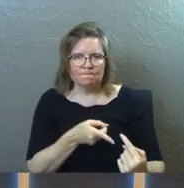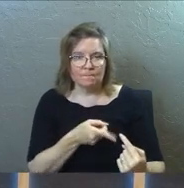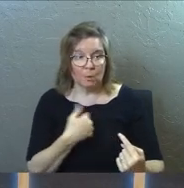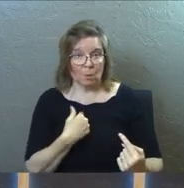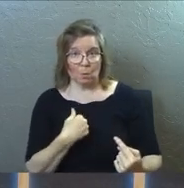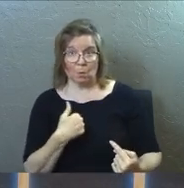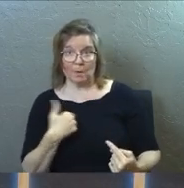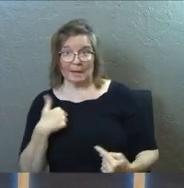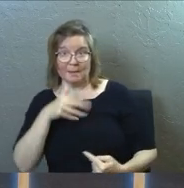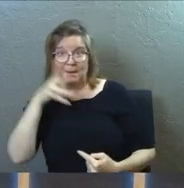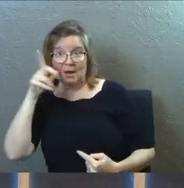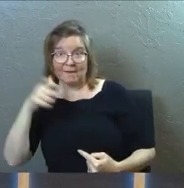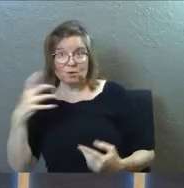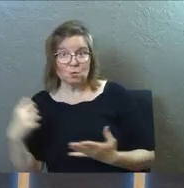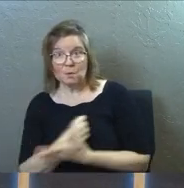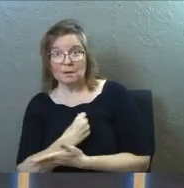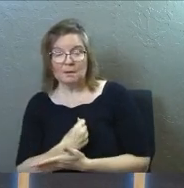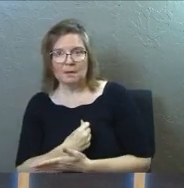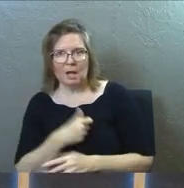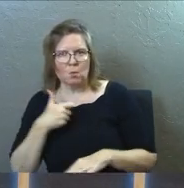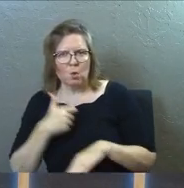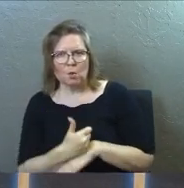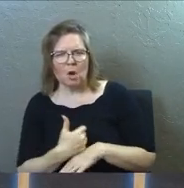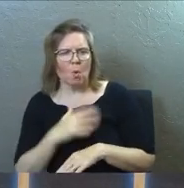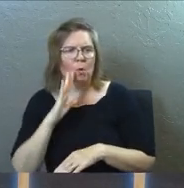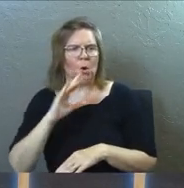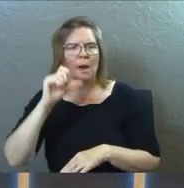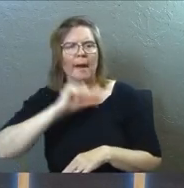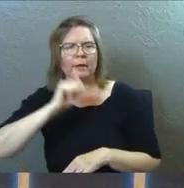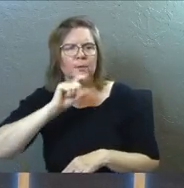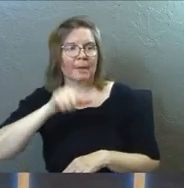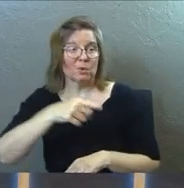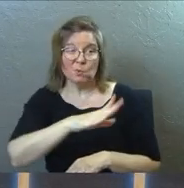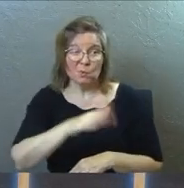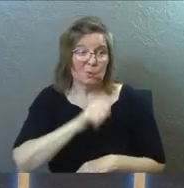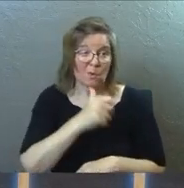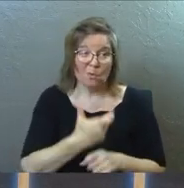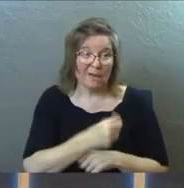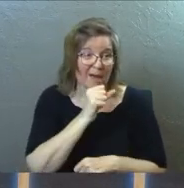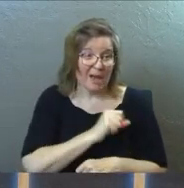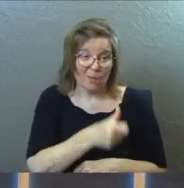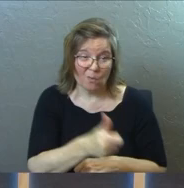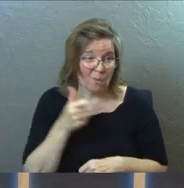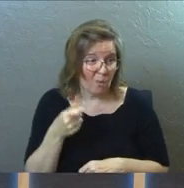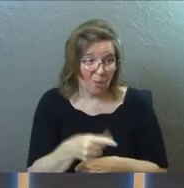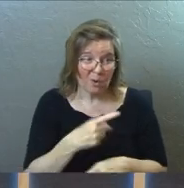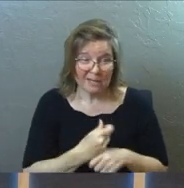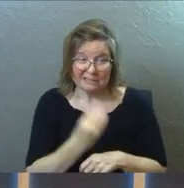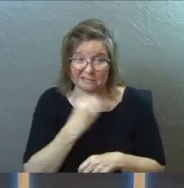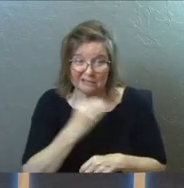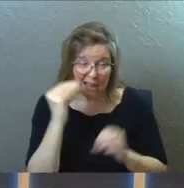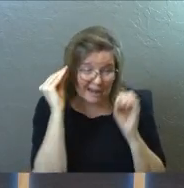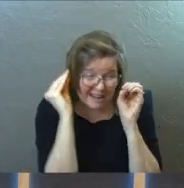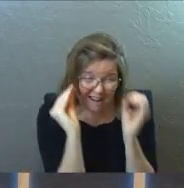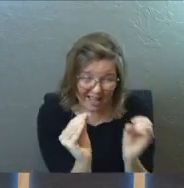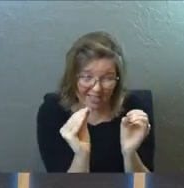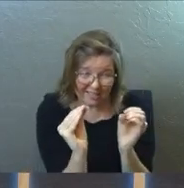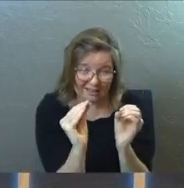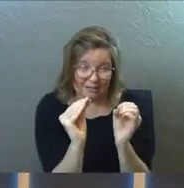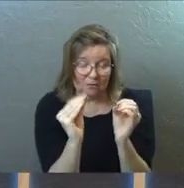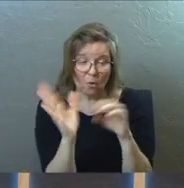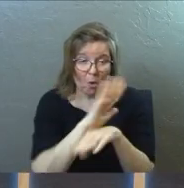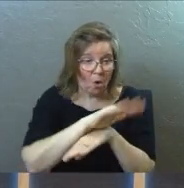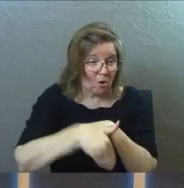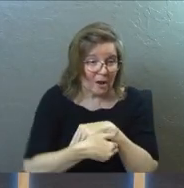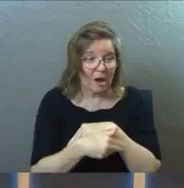this. And we're threatening, like, we're going to ice cream, and you will not get ice cream. You will not get snacks. You'll get nothing